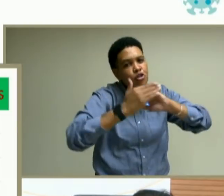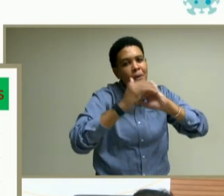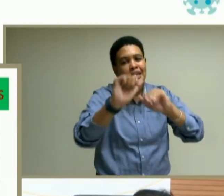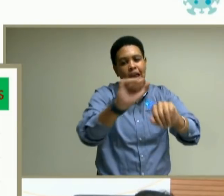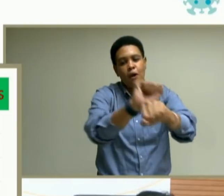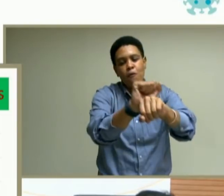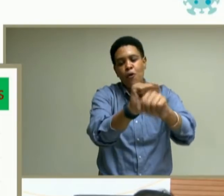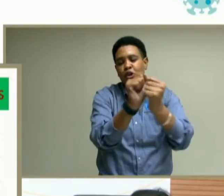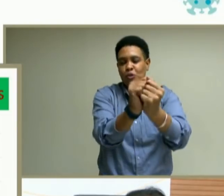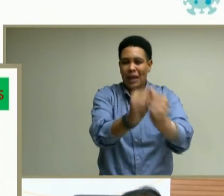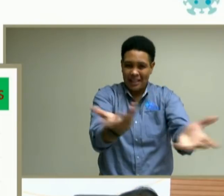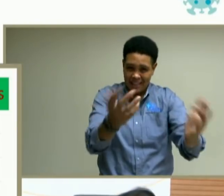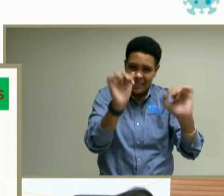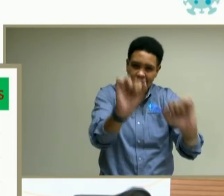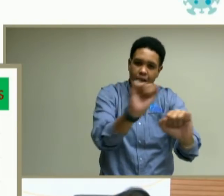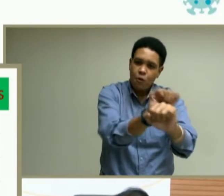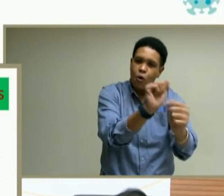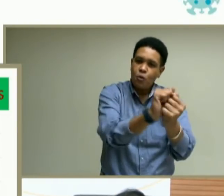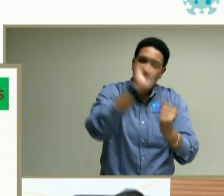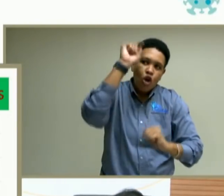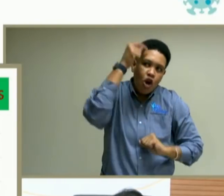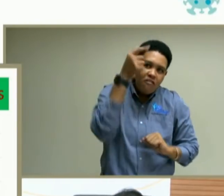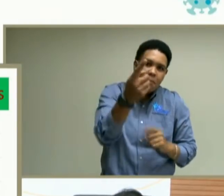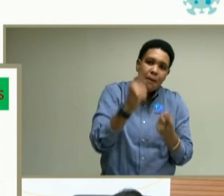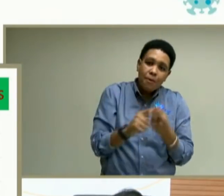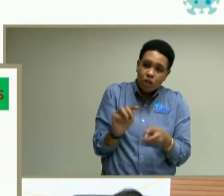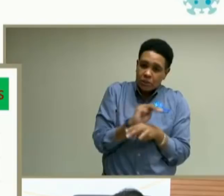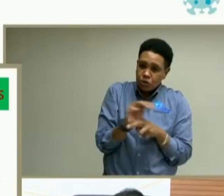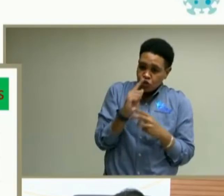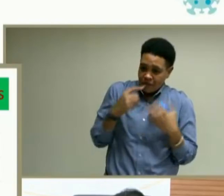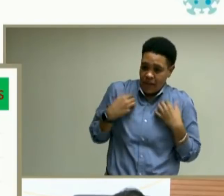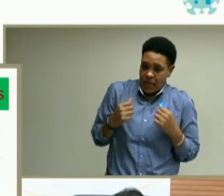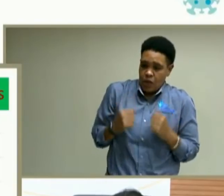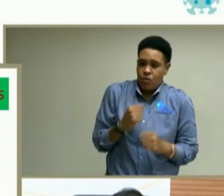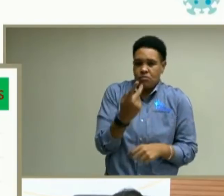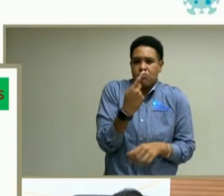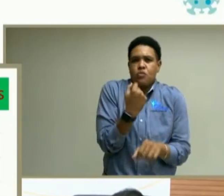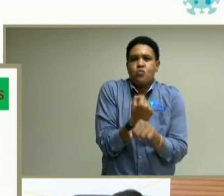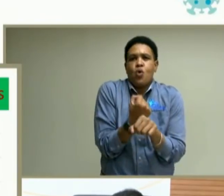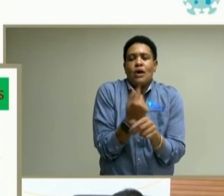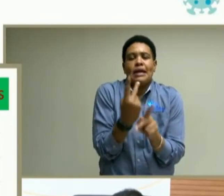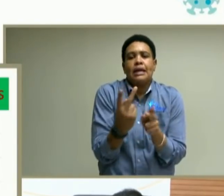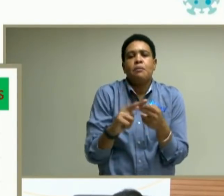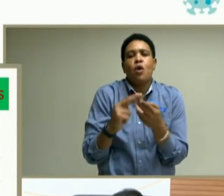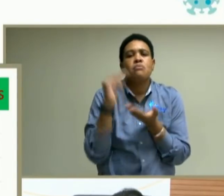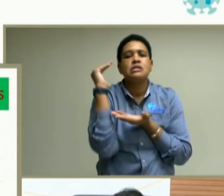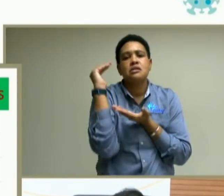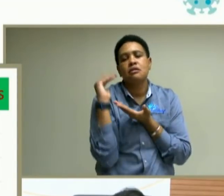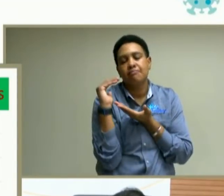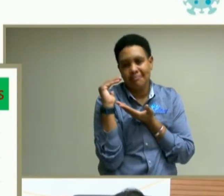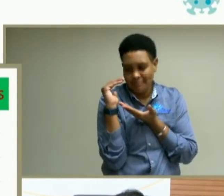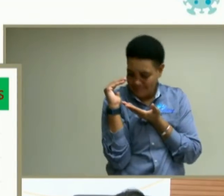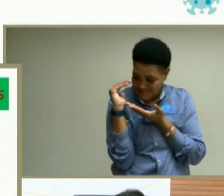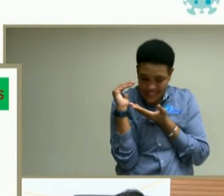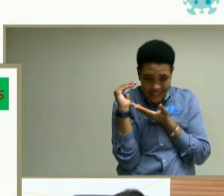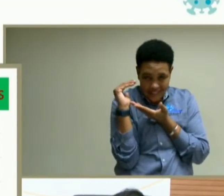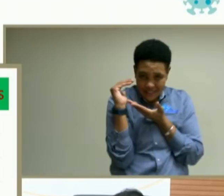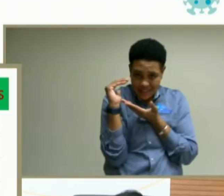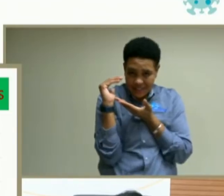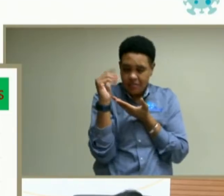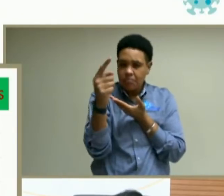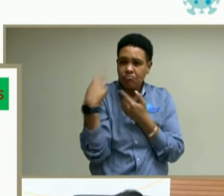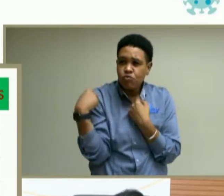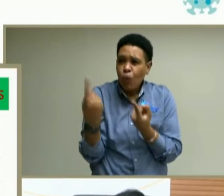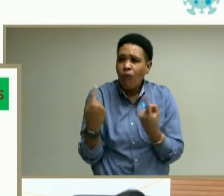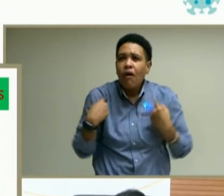together, can work with the government and with the Ministry of Health and Wellness to keep the numbers down. What we have achieved